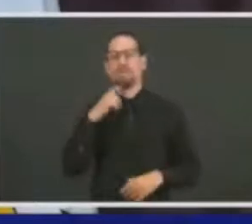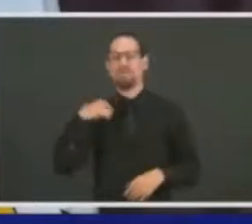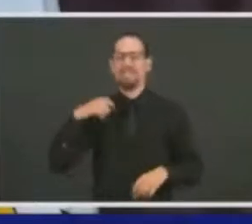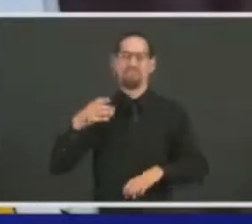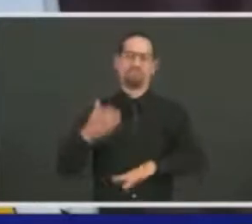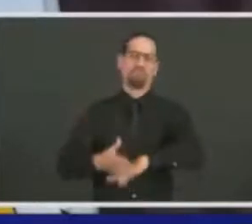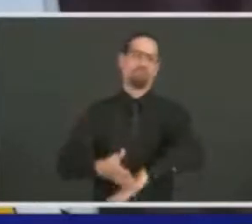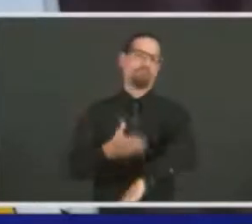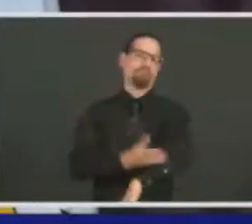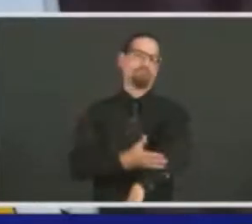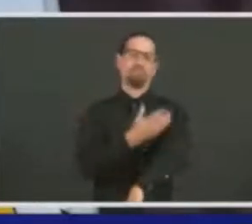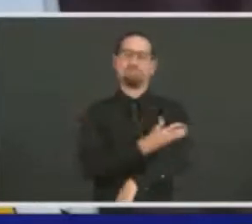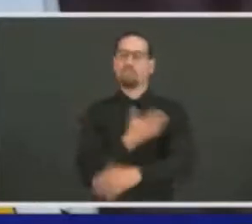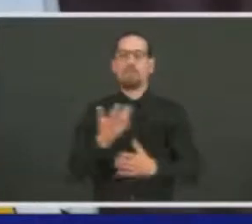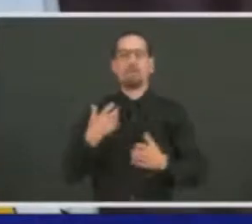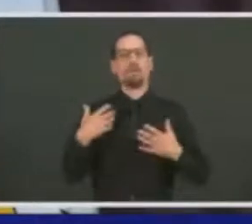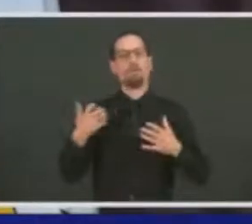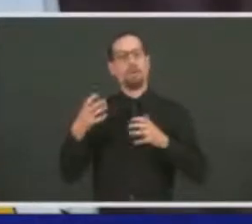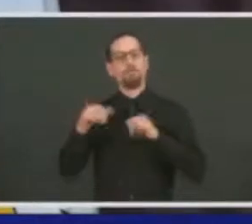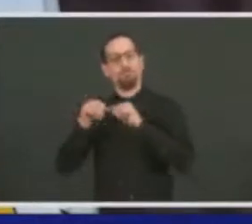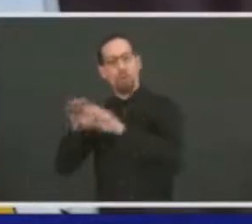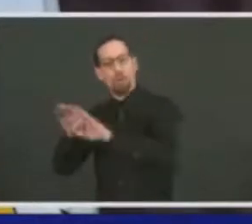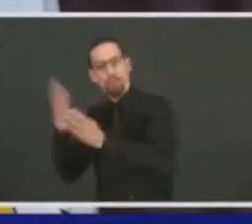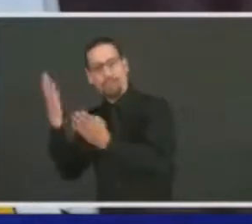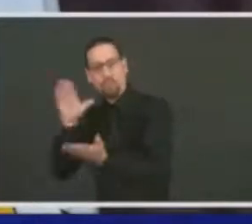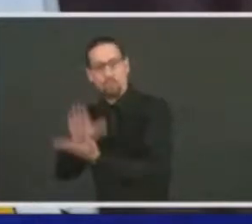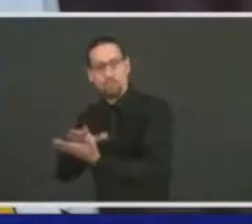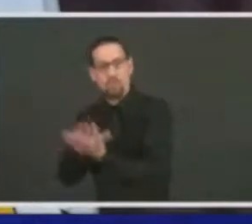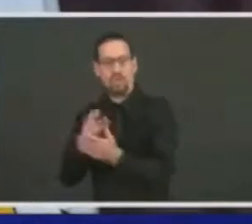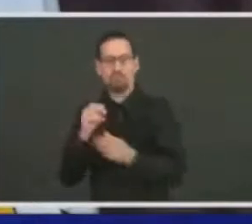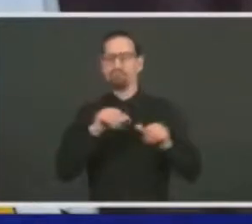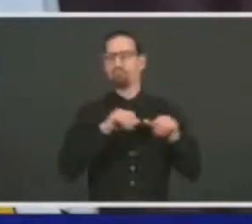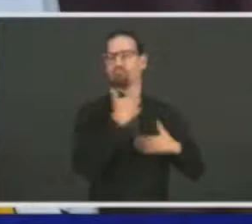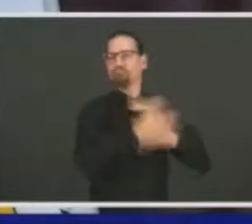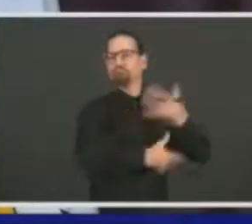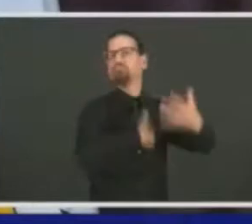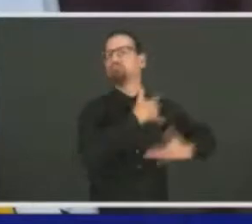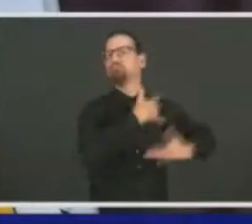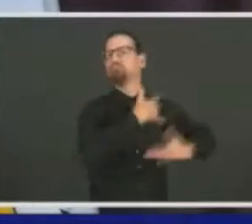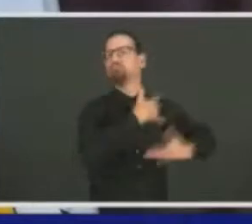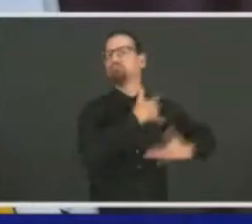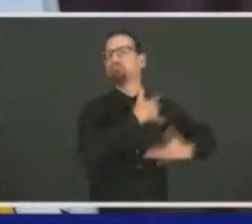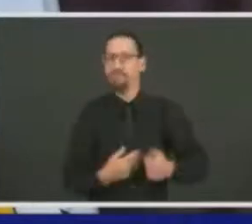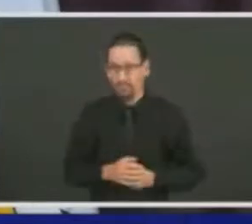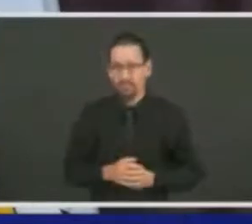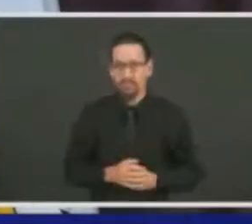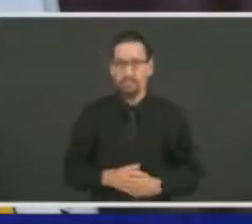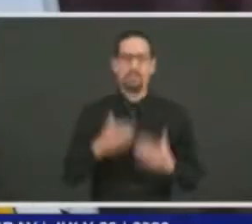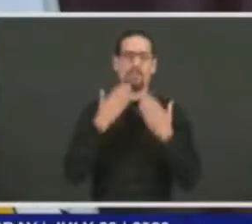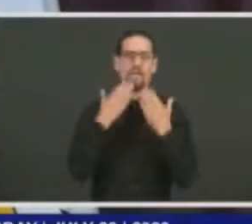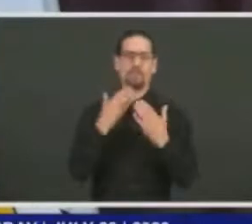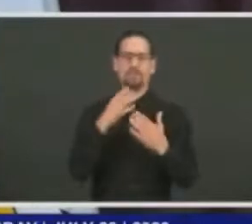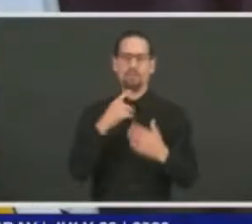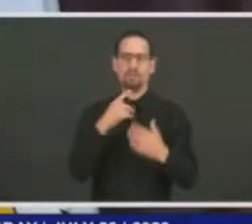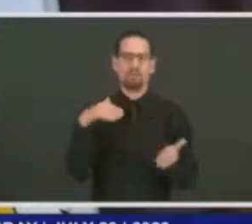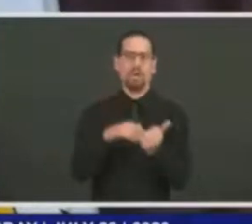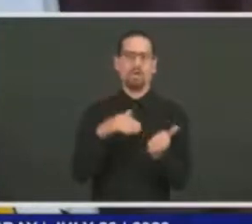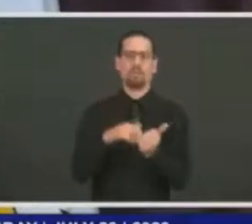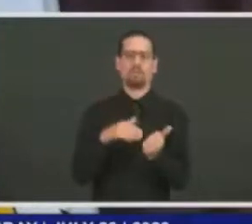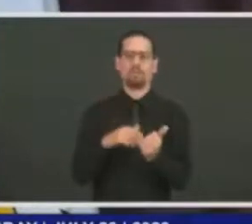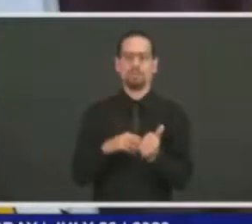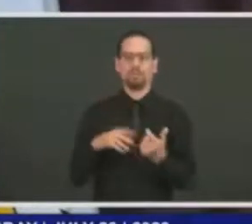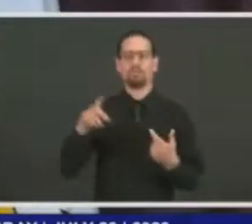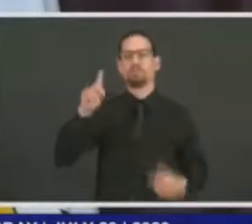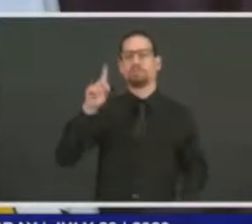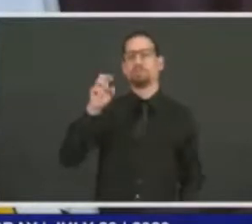K through 12 and all that we need to across the education sector. So thank you to Dr. Dennehy, thank